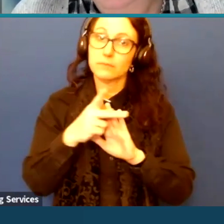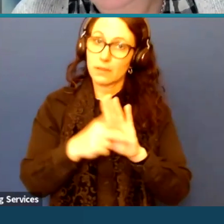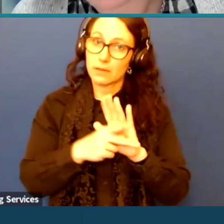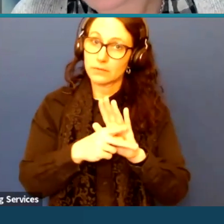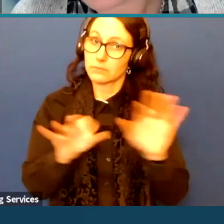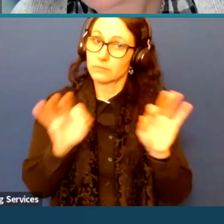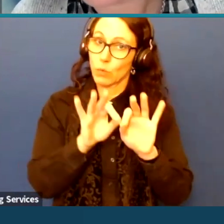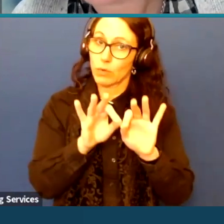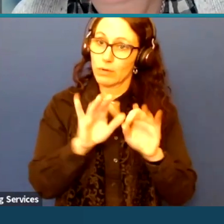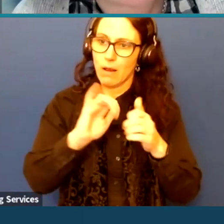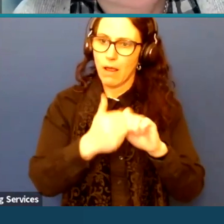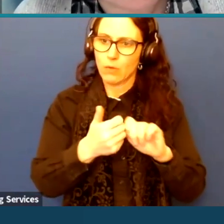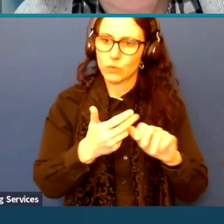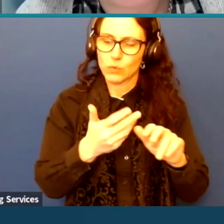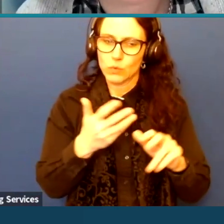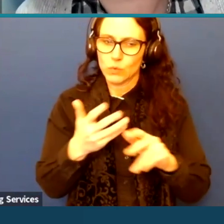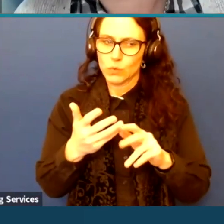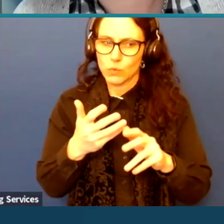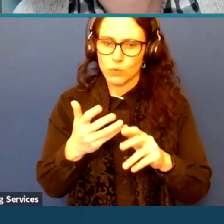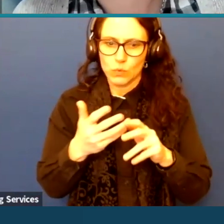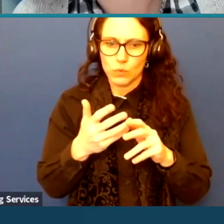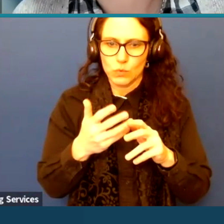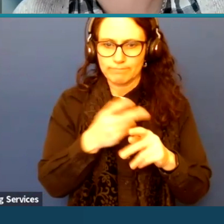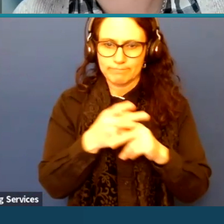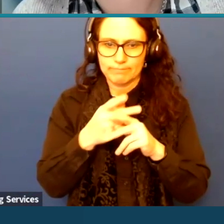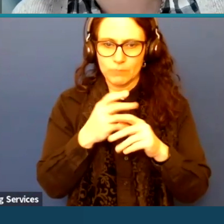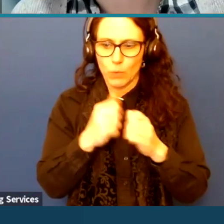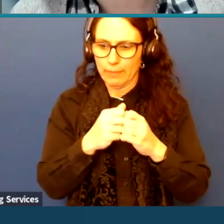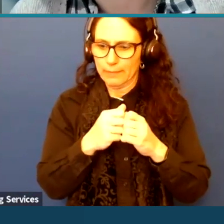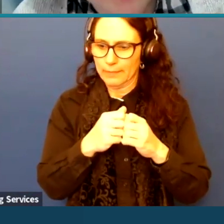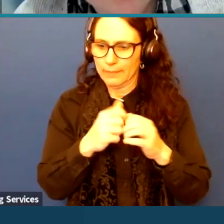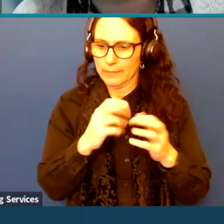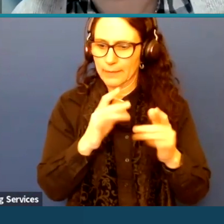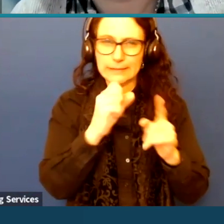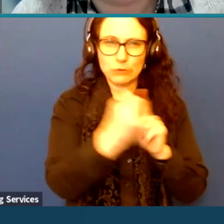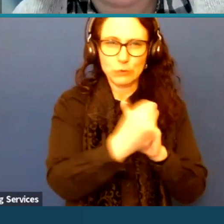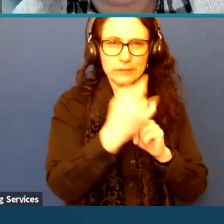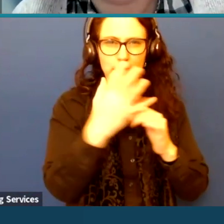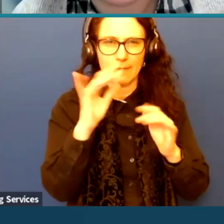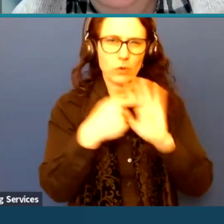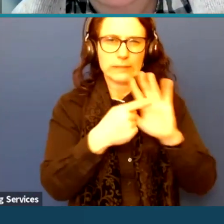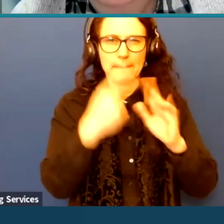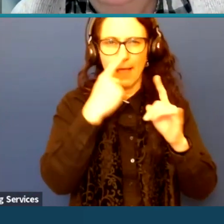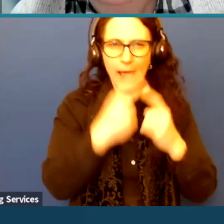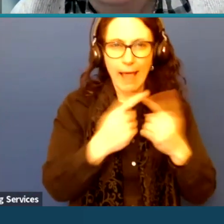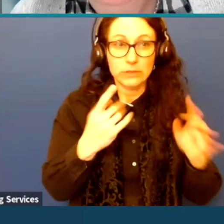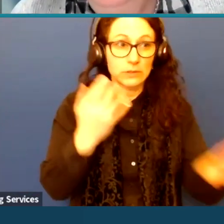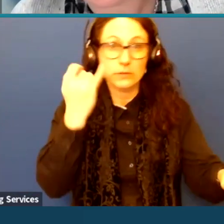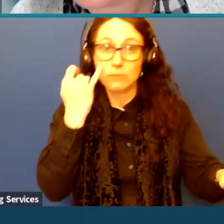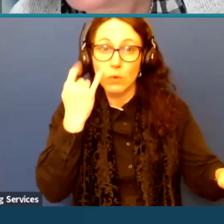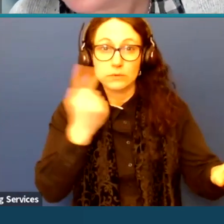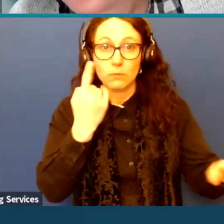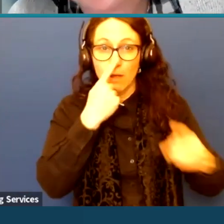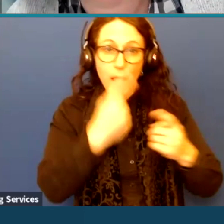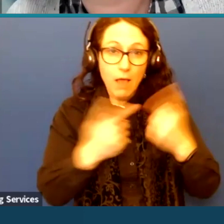rise to the level of a disability. So for example, allergies comes up a lot. What if someone has an allergy